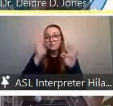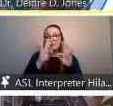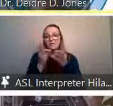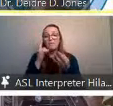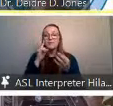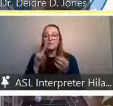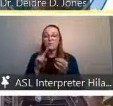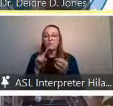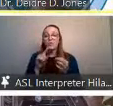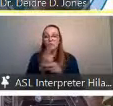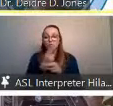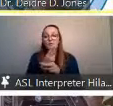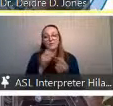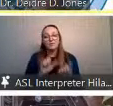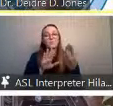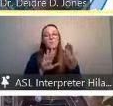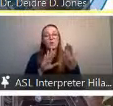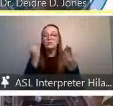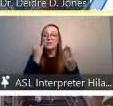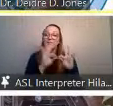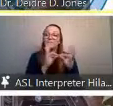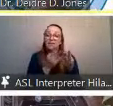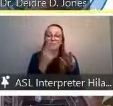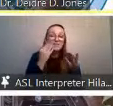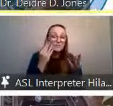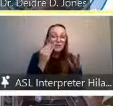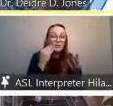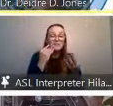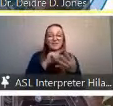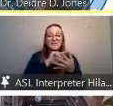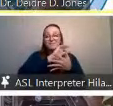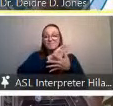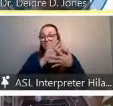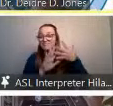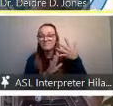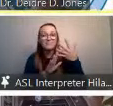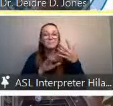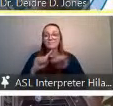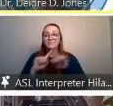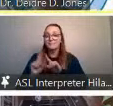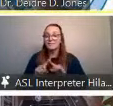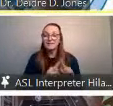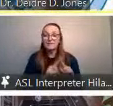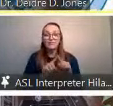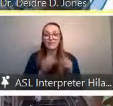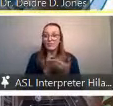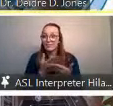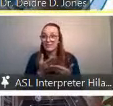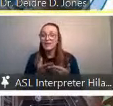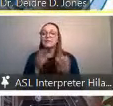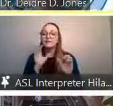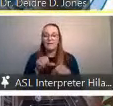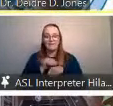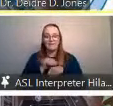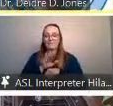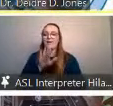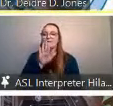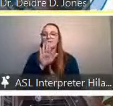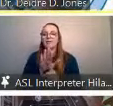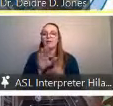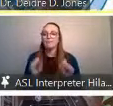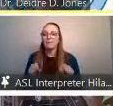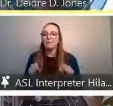child-centered, because if the family is experiencing things, that can affect the child's well-being in the classroom. So if